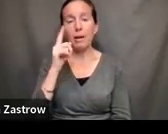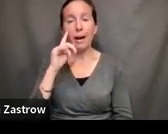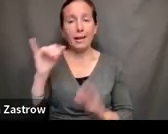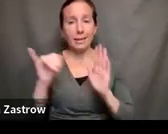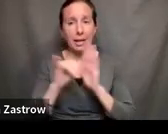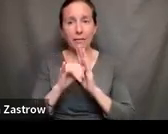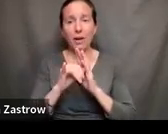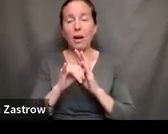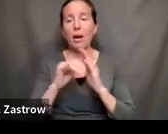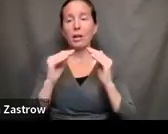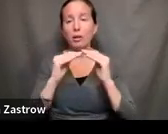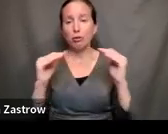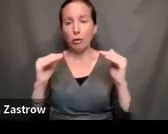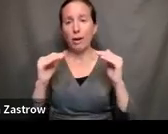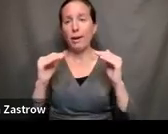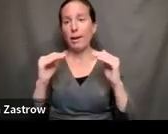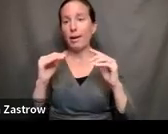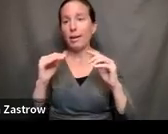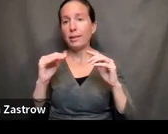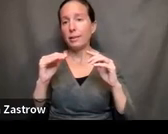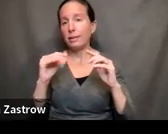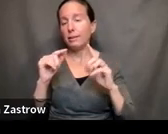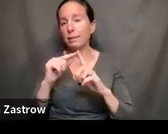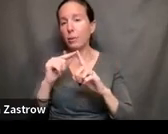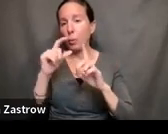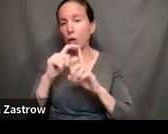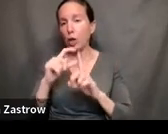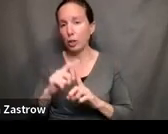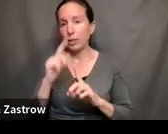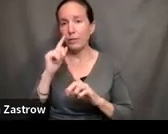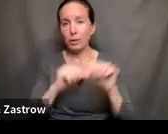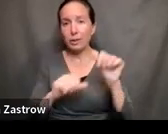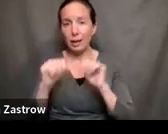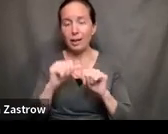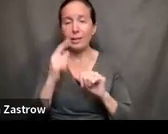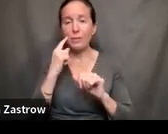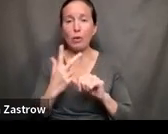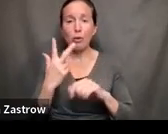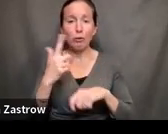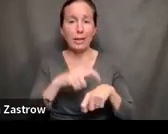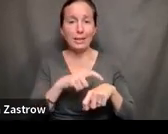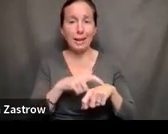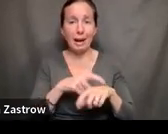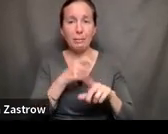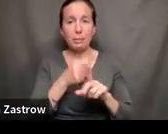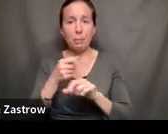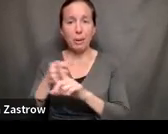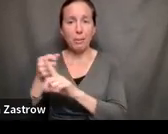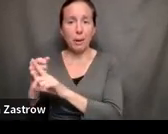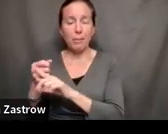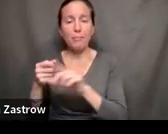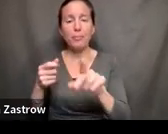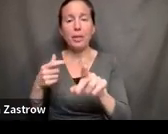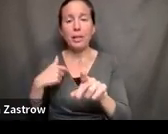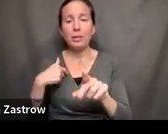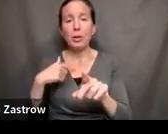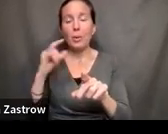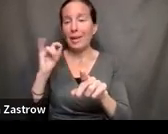science terms with 50% accuracy over 3 consecutive presentations. So I just marked there where they got that